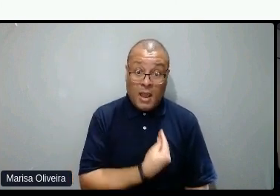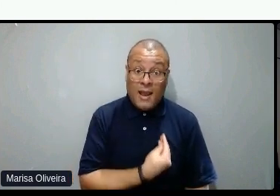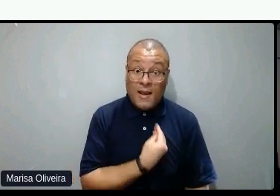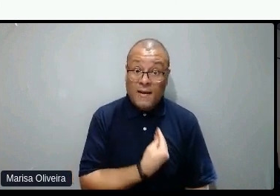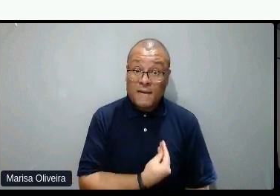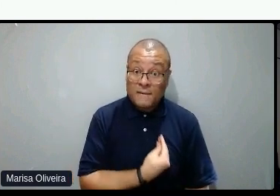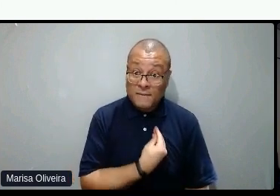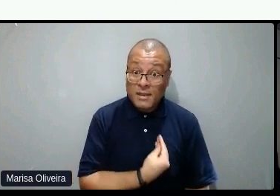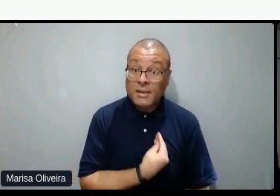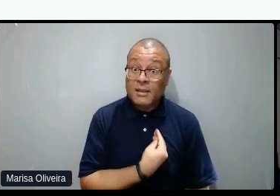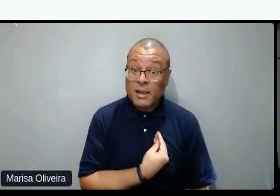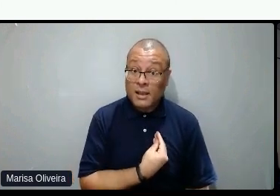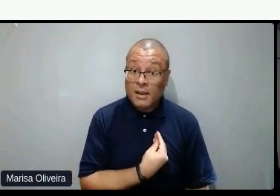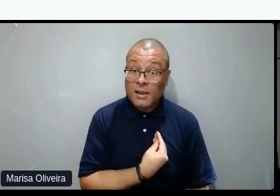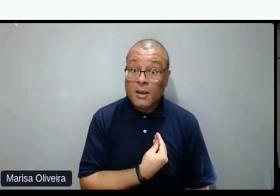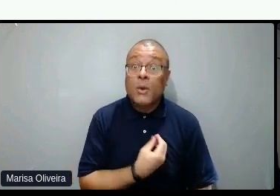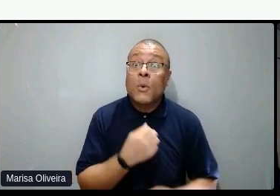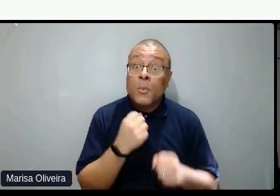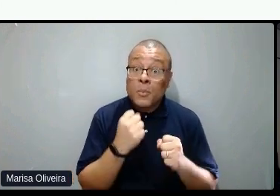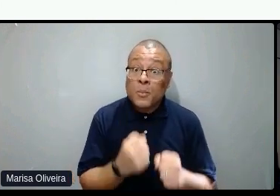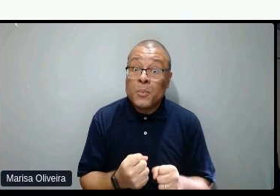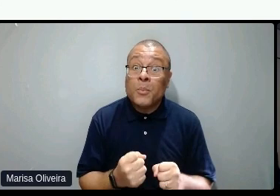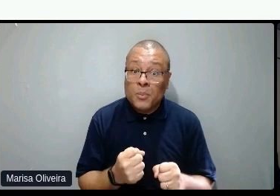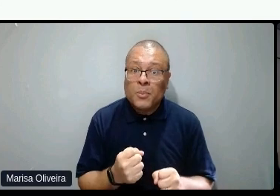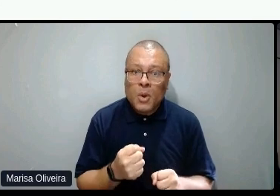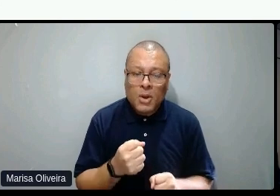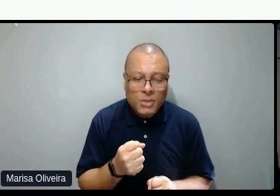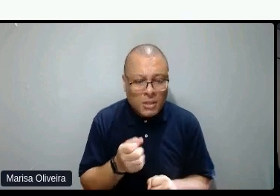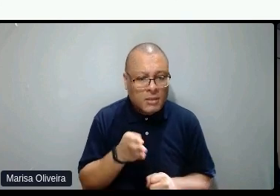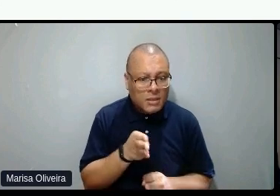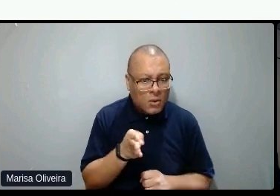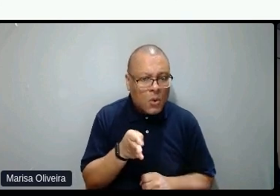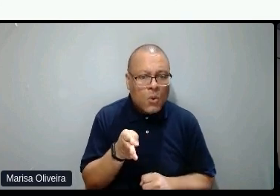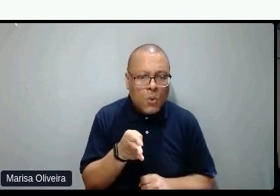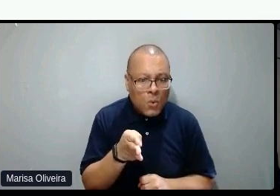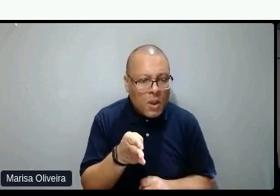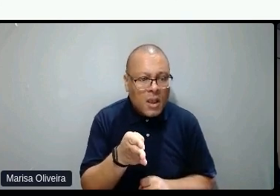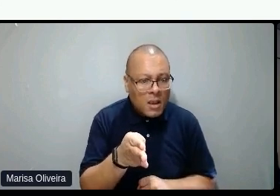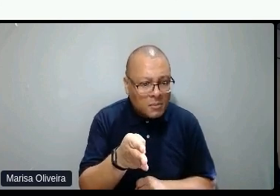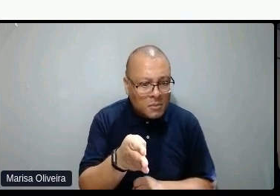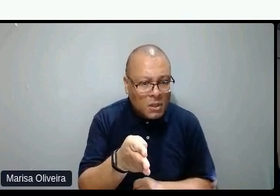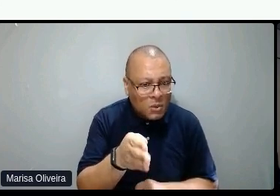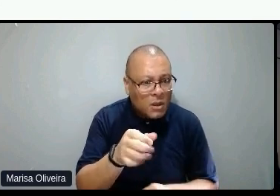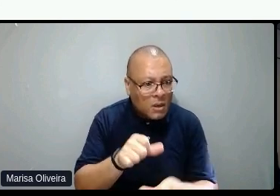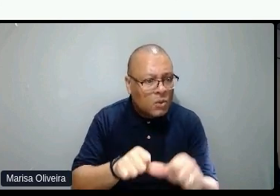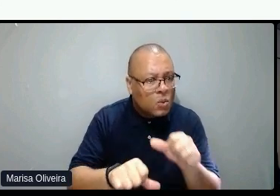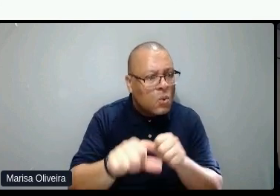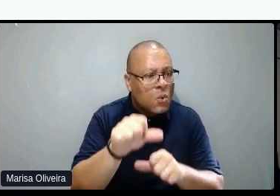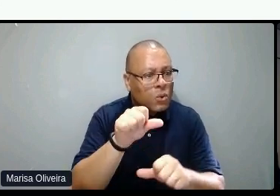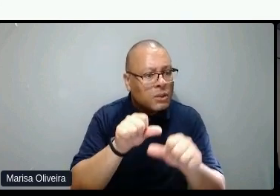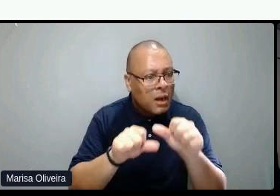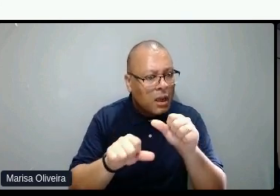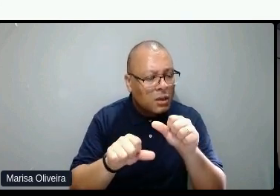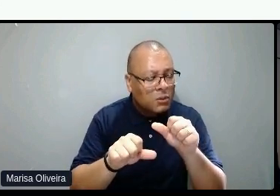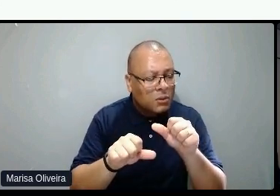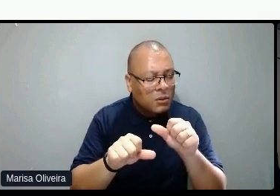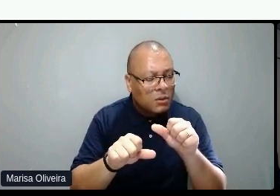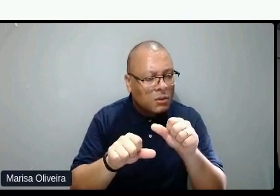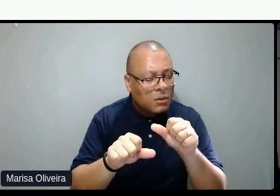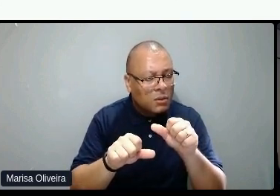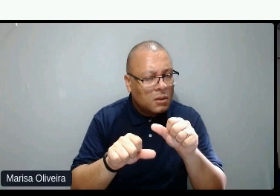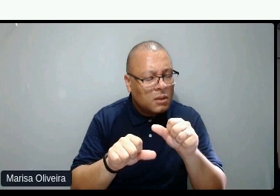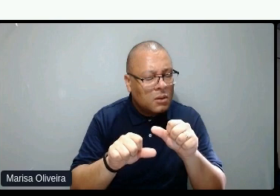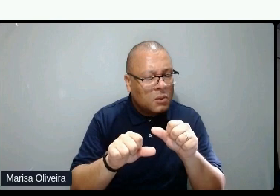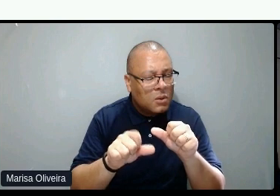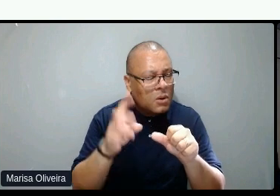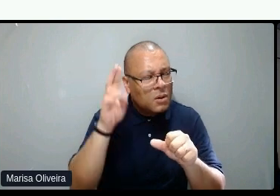understood backwards, but must be lived forwards. So we need to move ahead, but we also need to learn from the